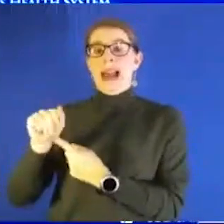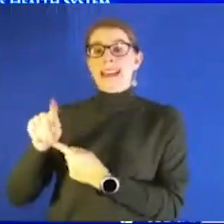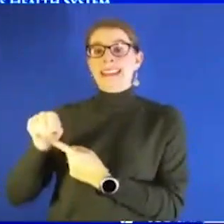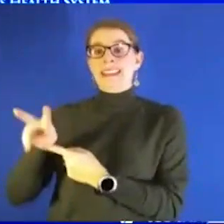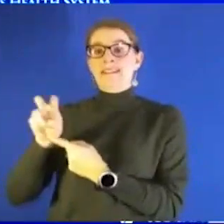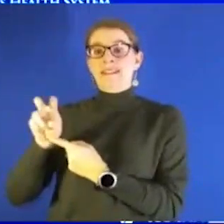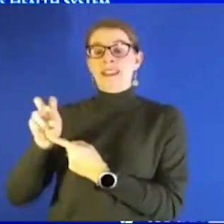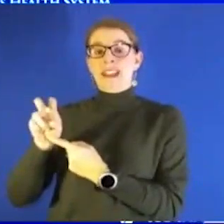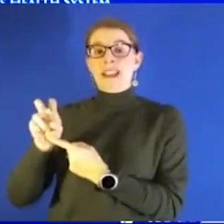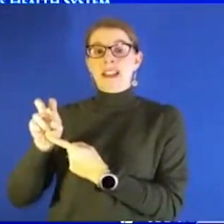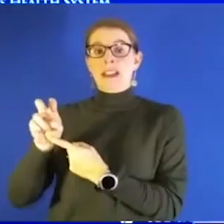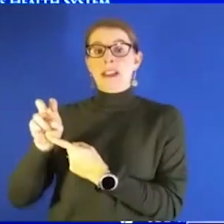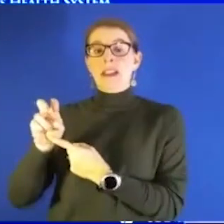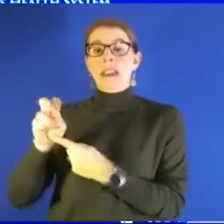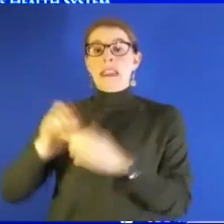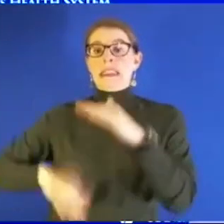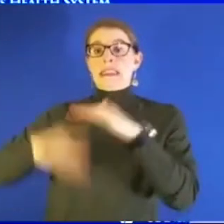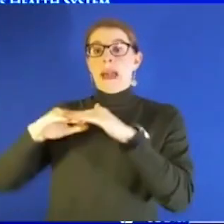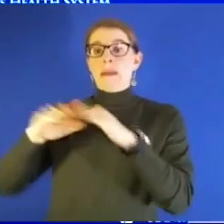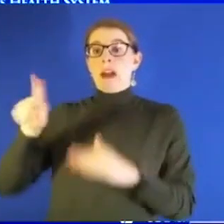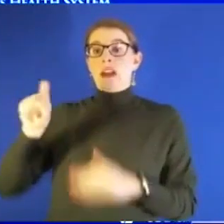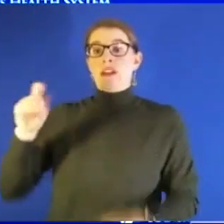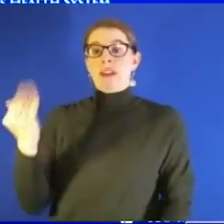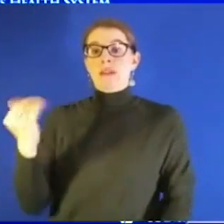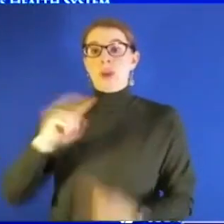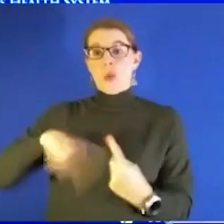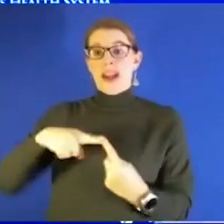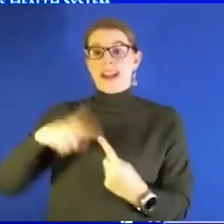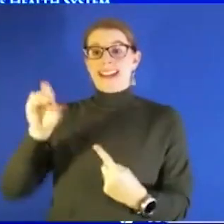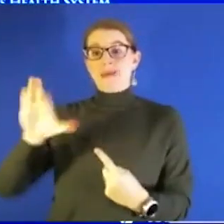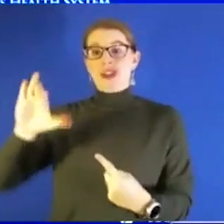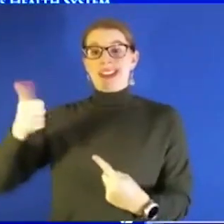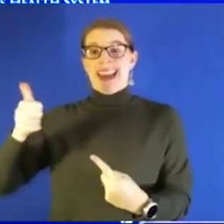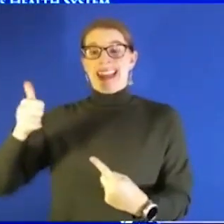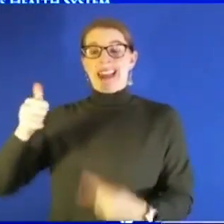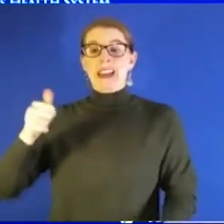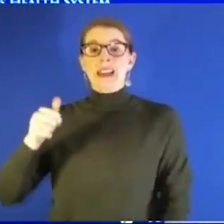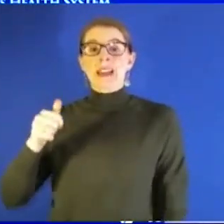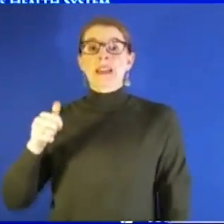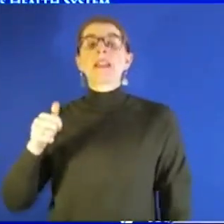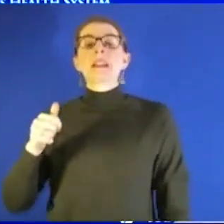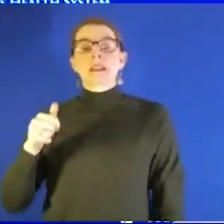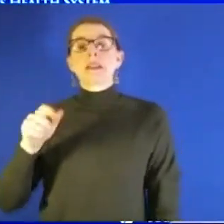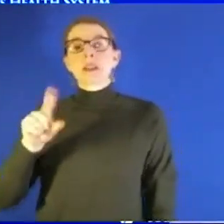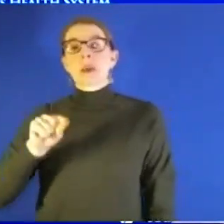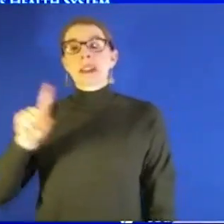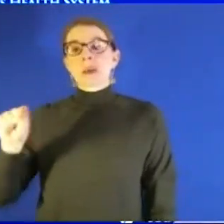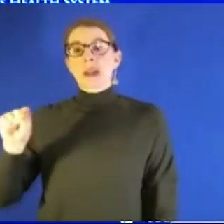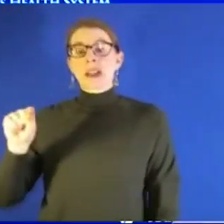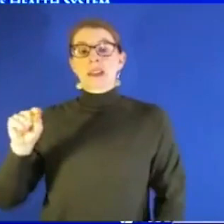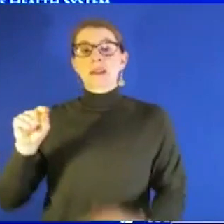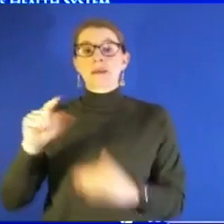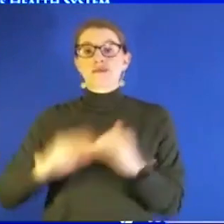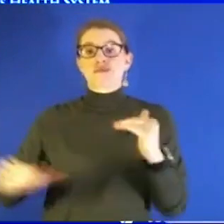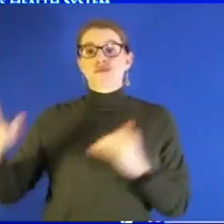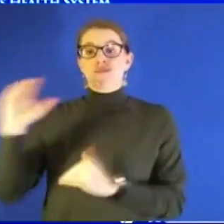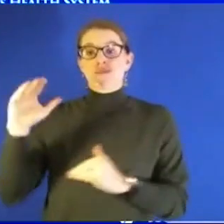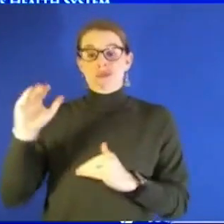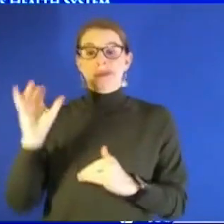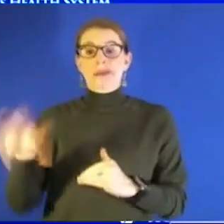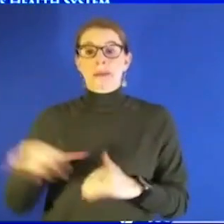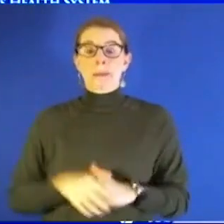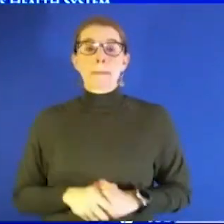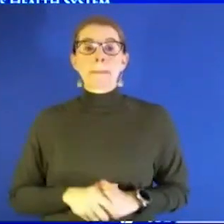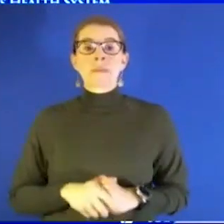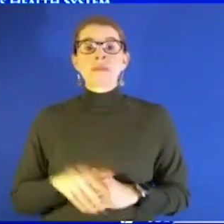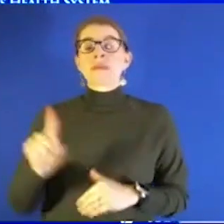was 115 on December 10th, 2020. So we've surpassed that. Of those people that are in the hospital, of the 119